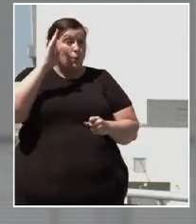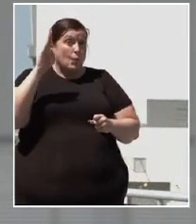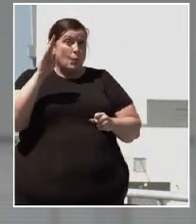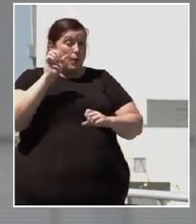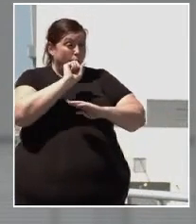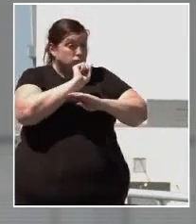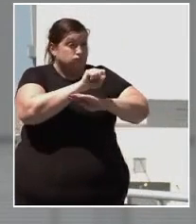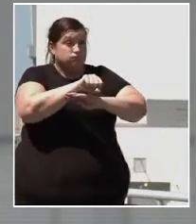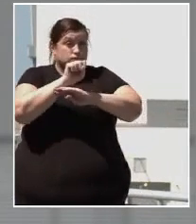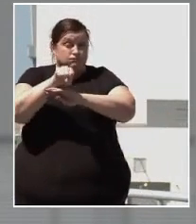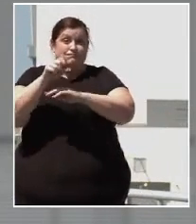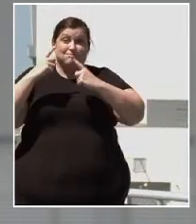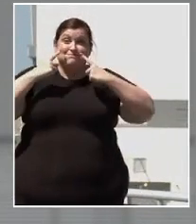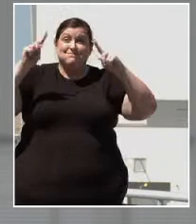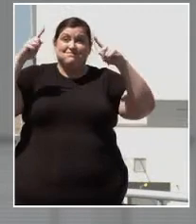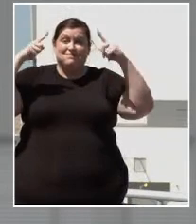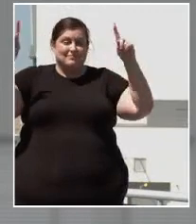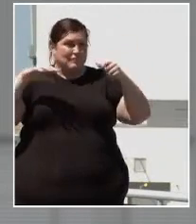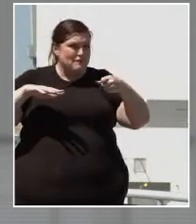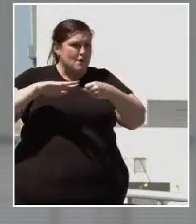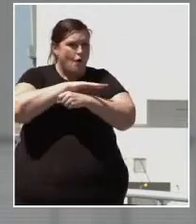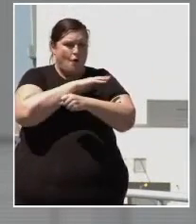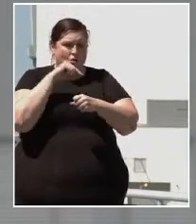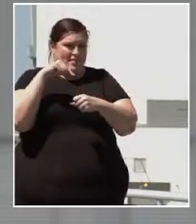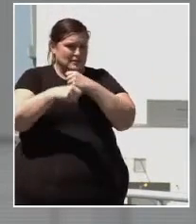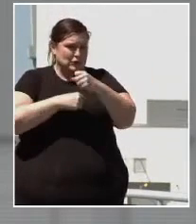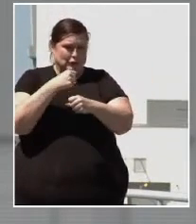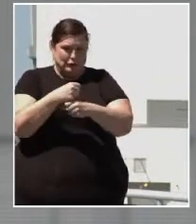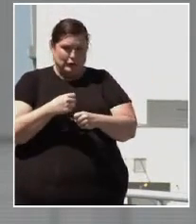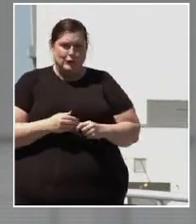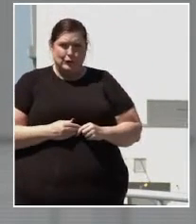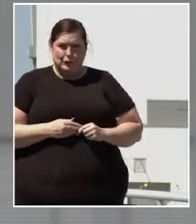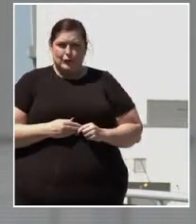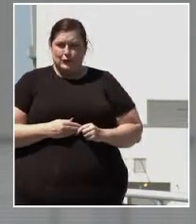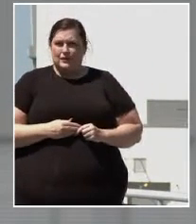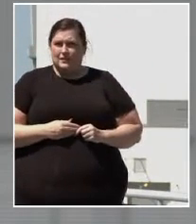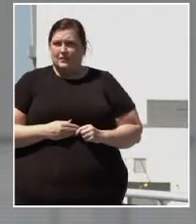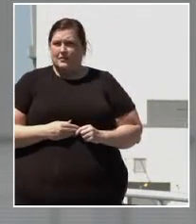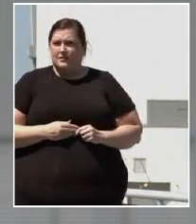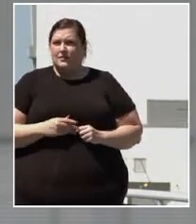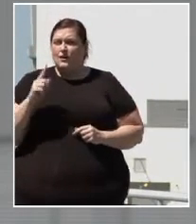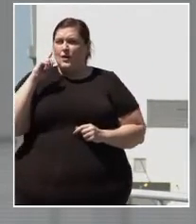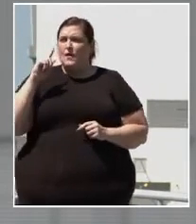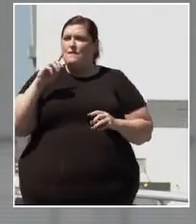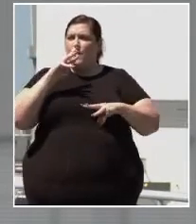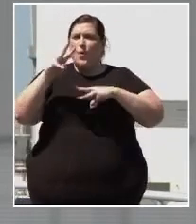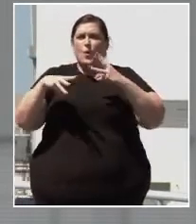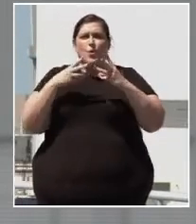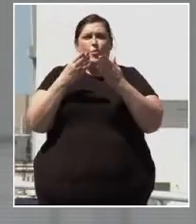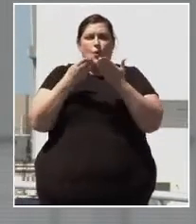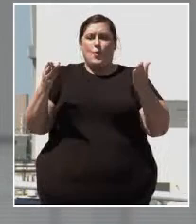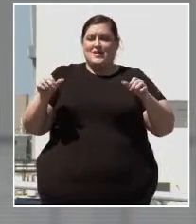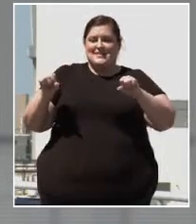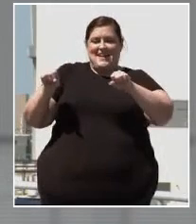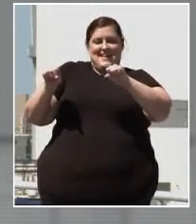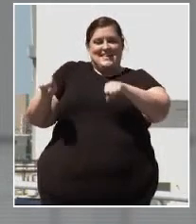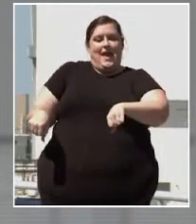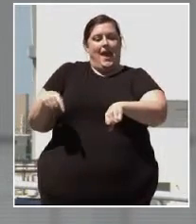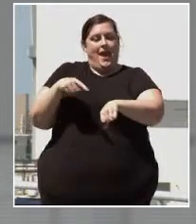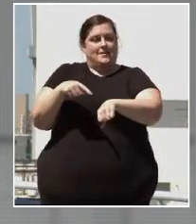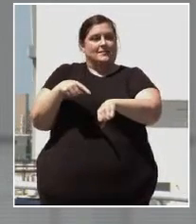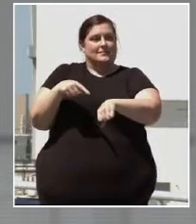full of breakthroughs and discoveries for the world's can